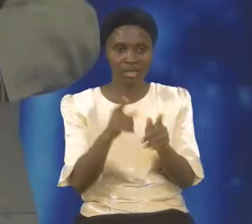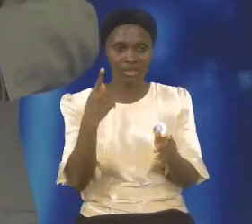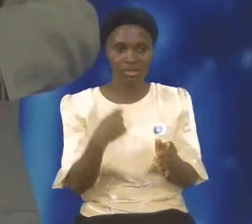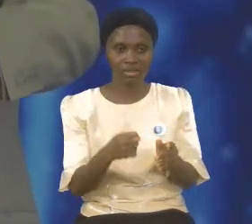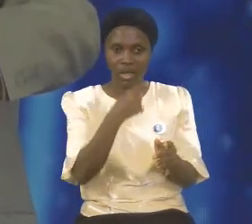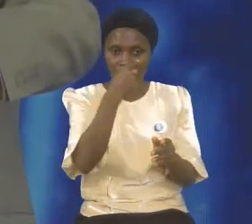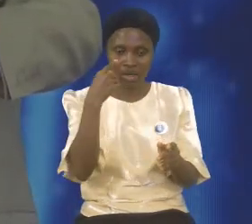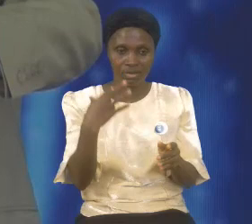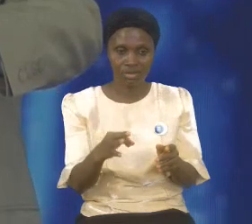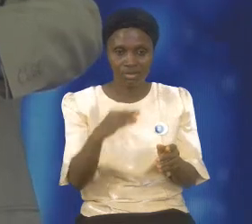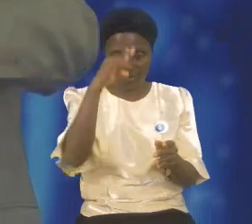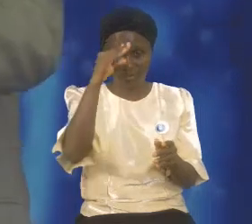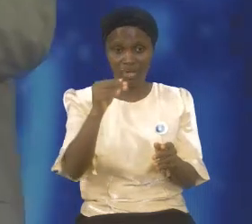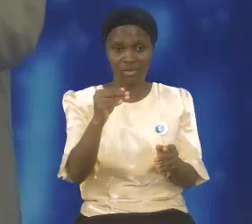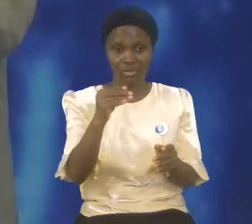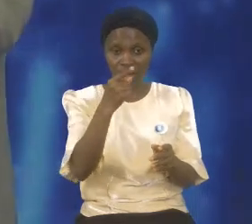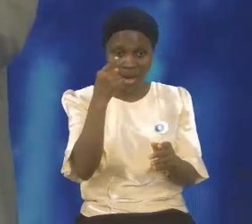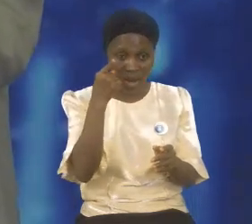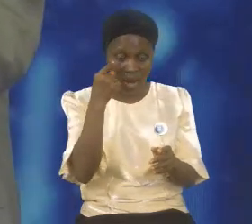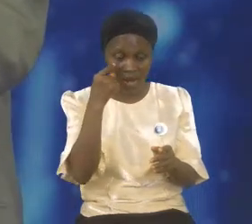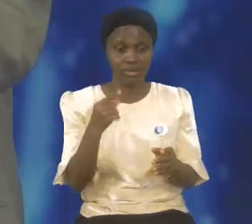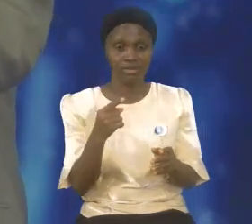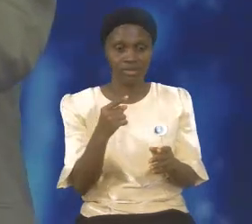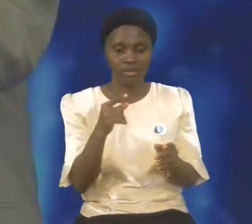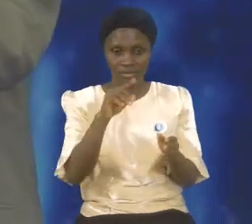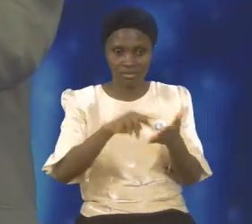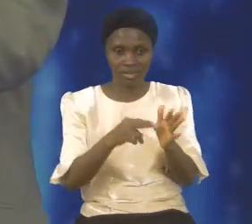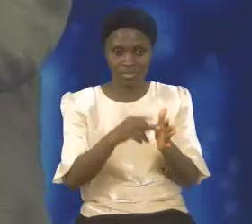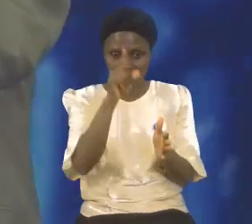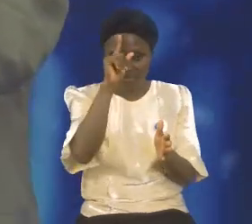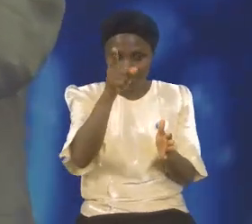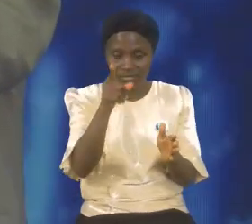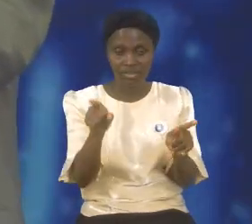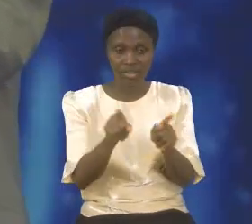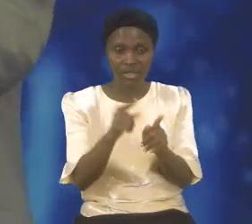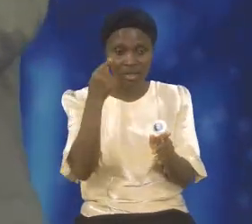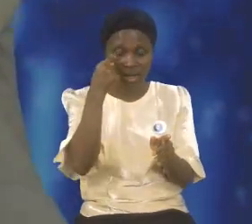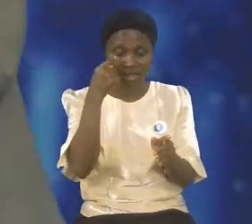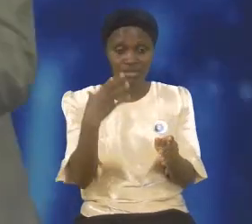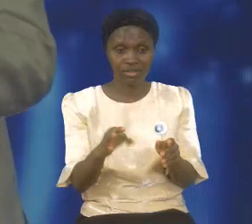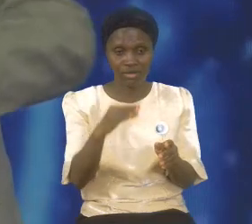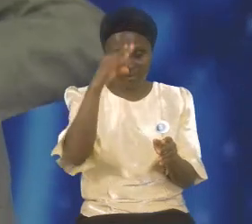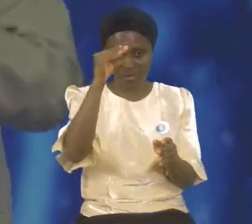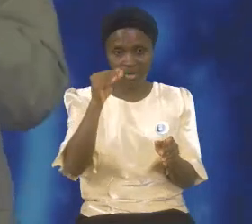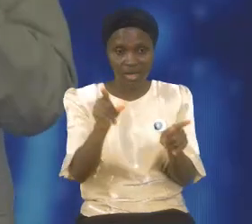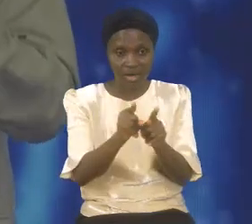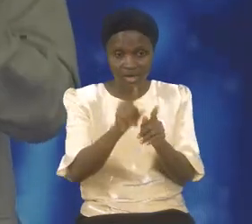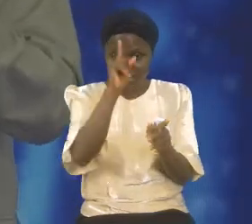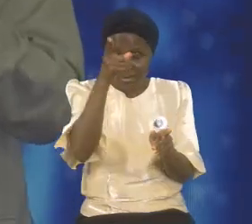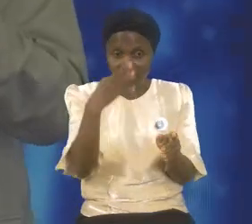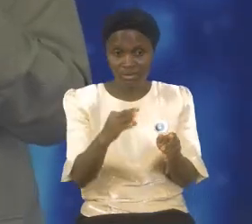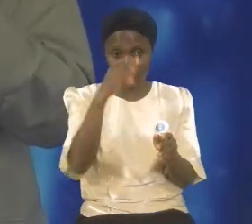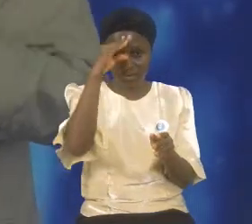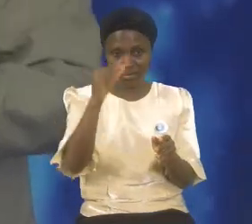eyes, intelligence, like the eyes of men, like the intelligence of men, and